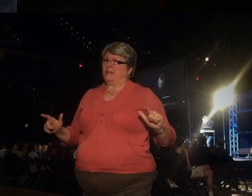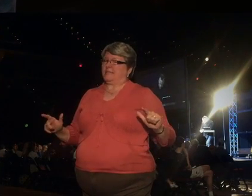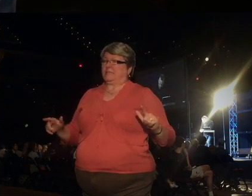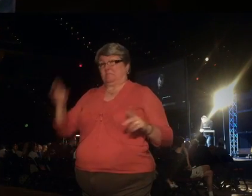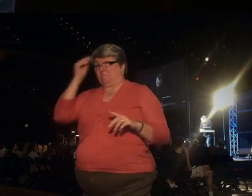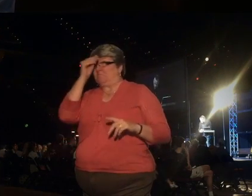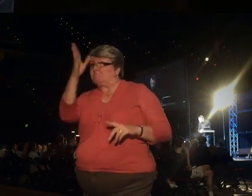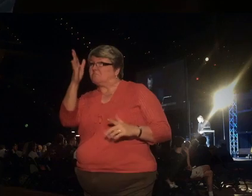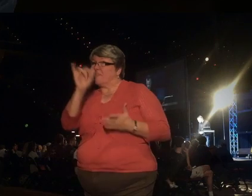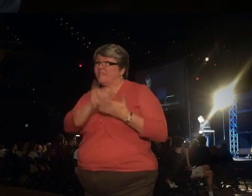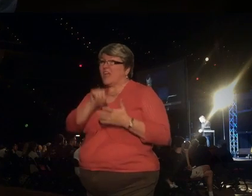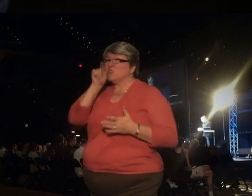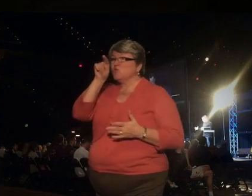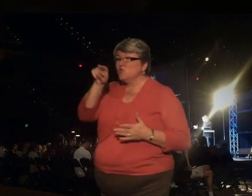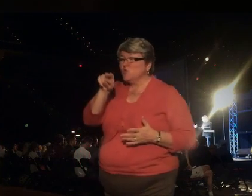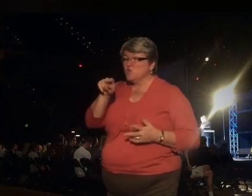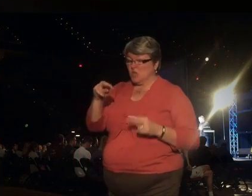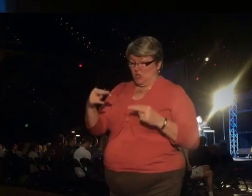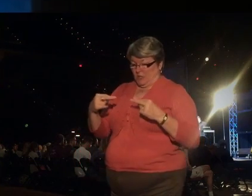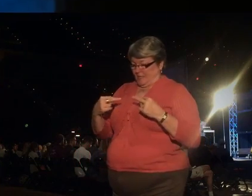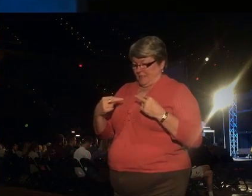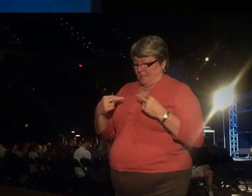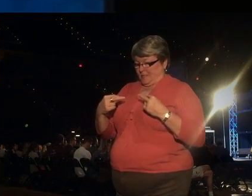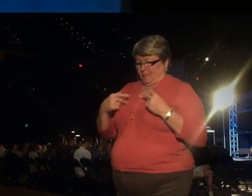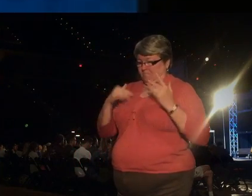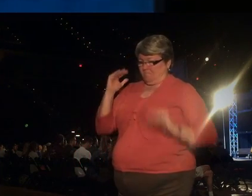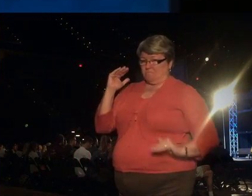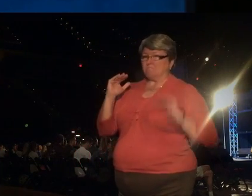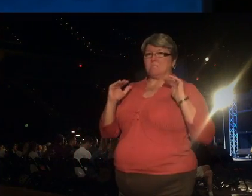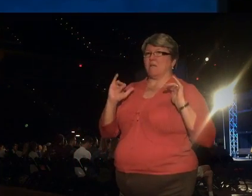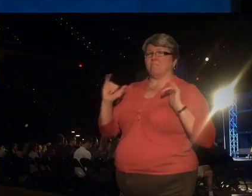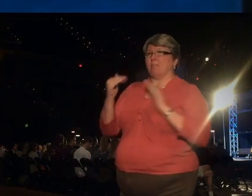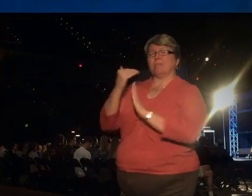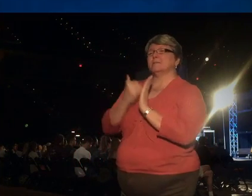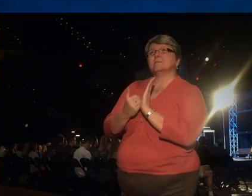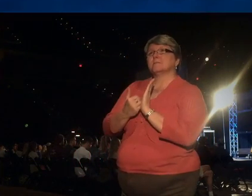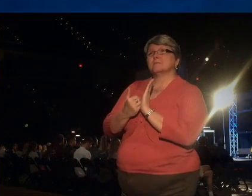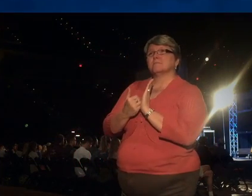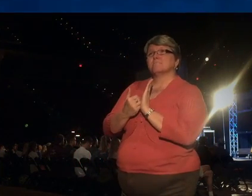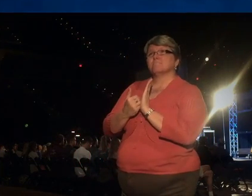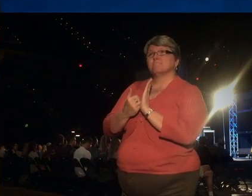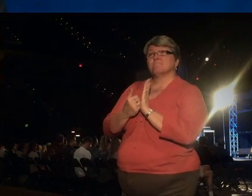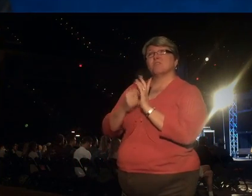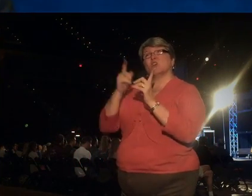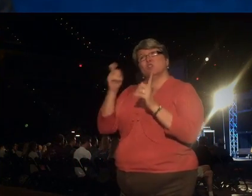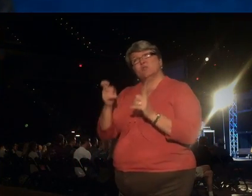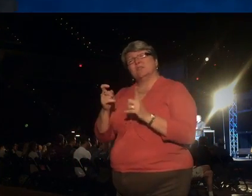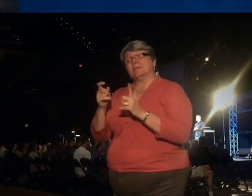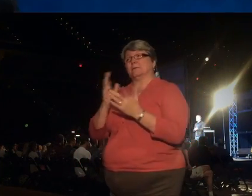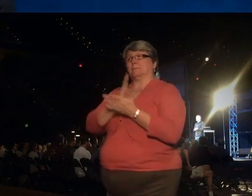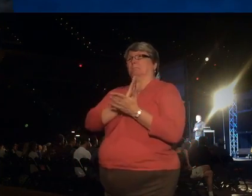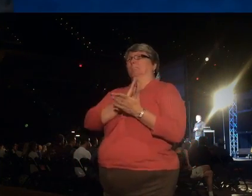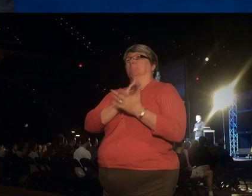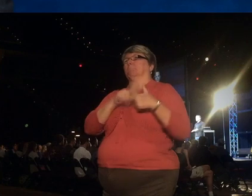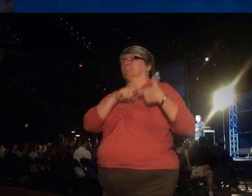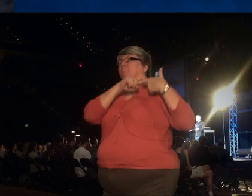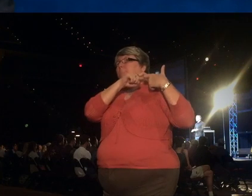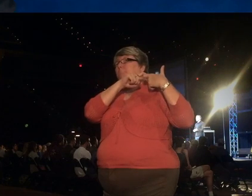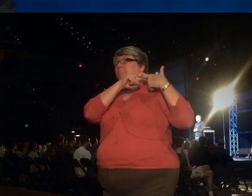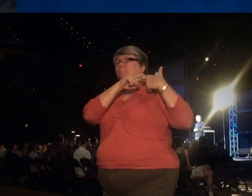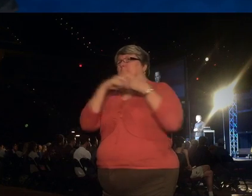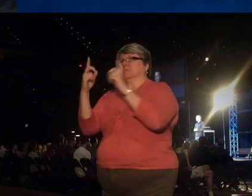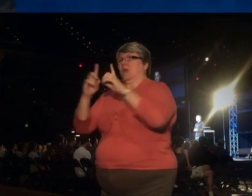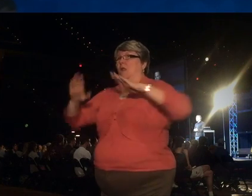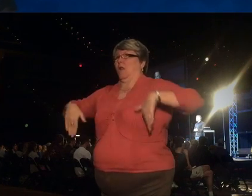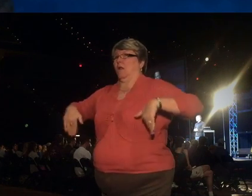look and go, I don't match that list, then you need to hit pause on pursuing dating. Because you need